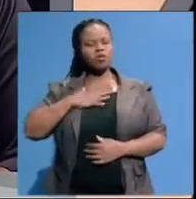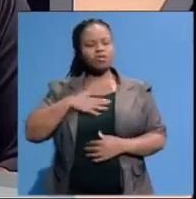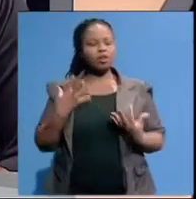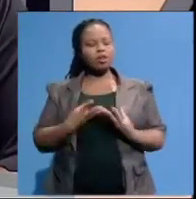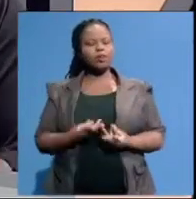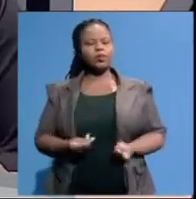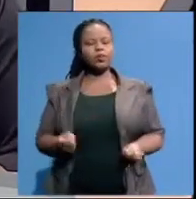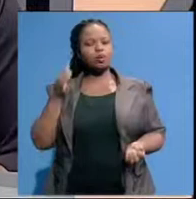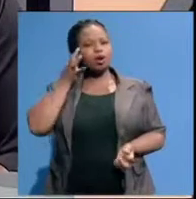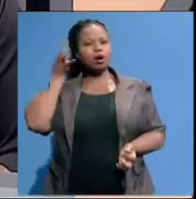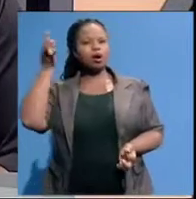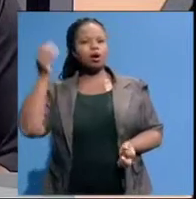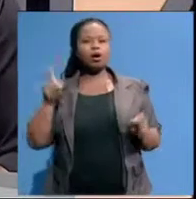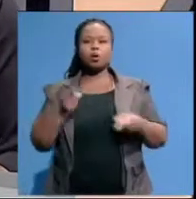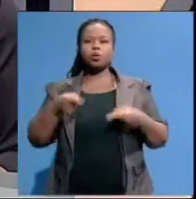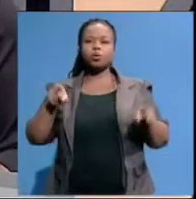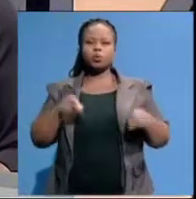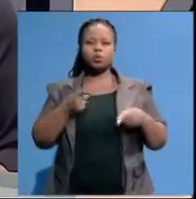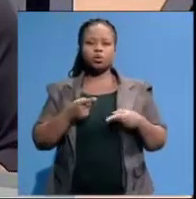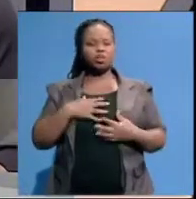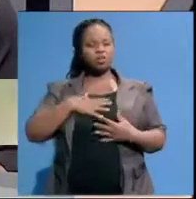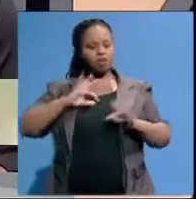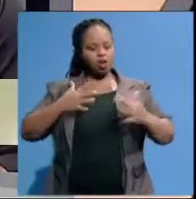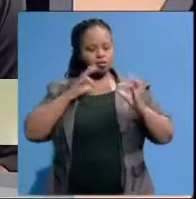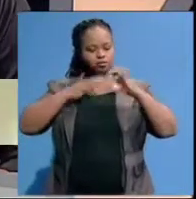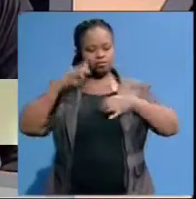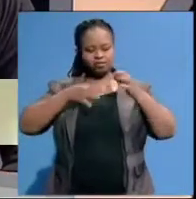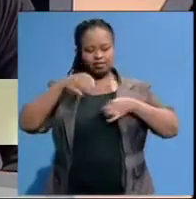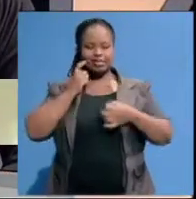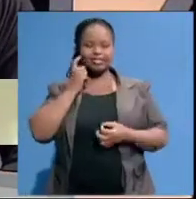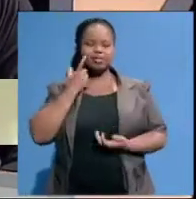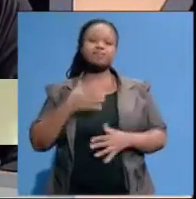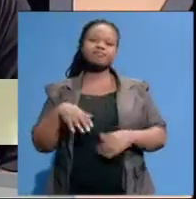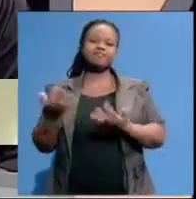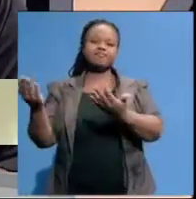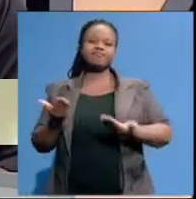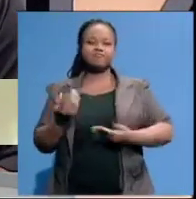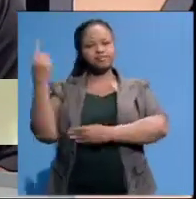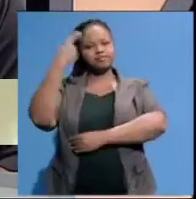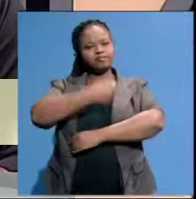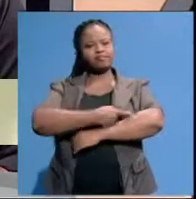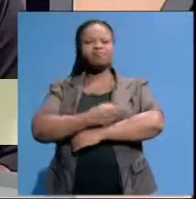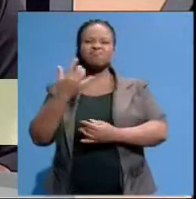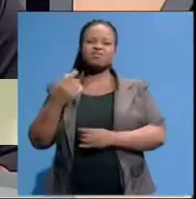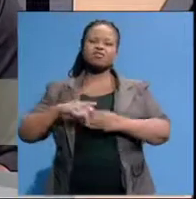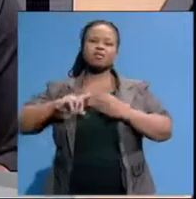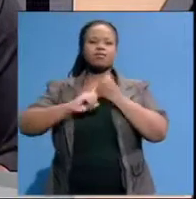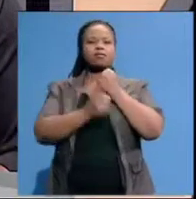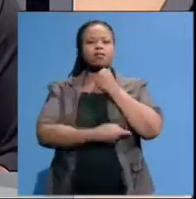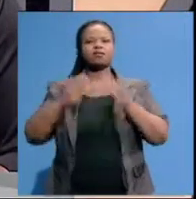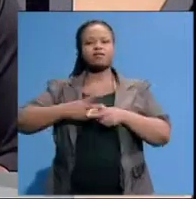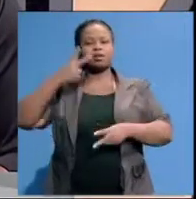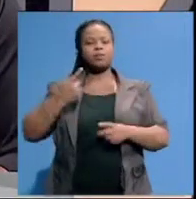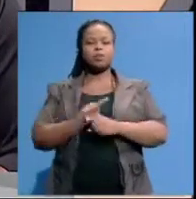music allows us to articulate our feelings. Good evening and welcome to the last broadcast of our very special program in honoring